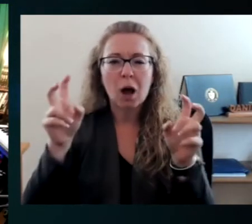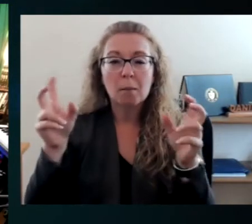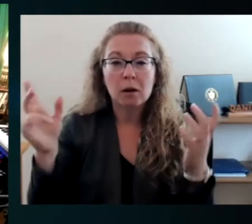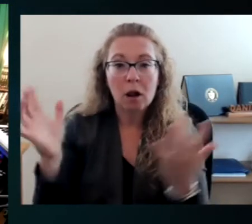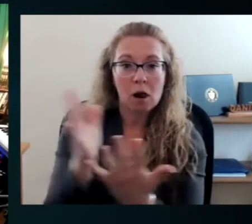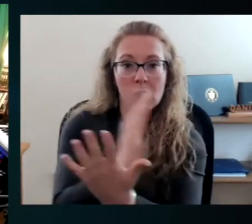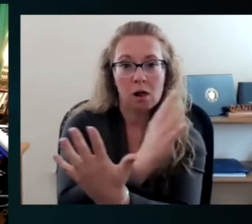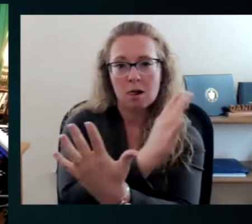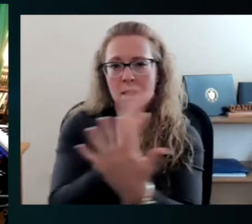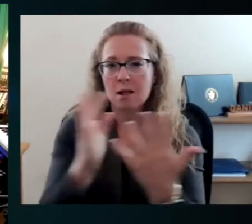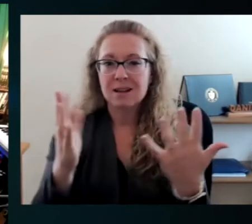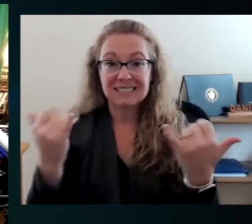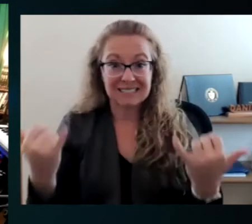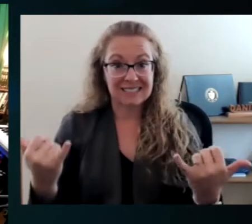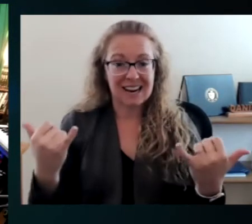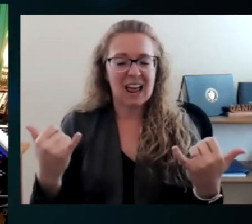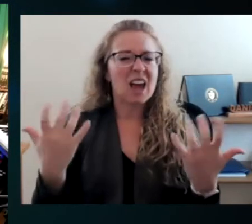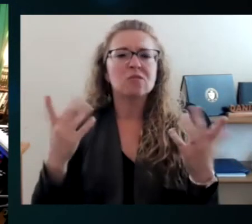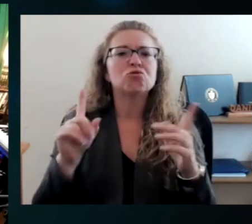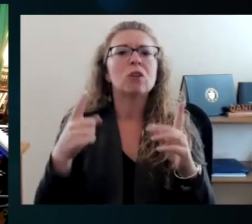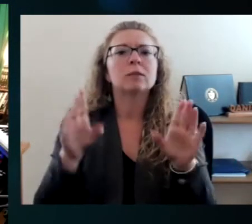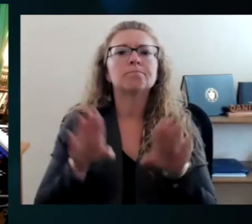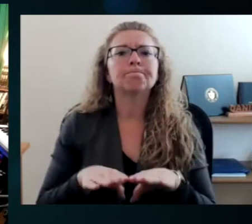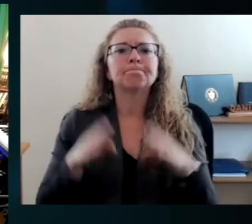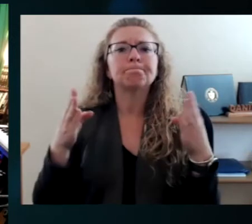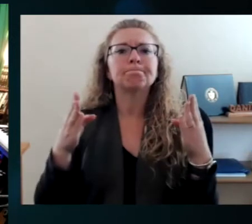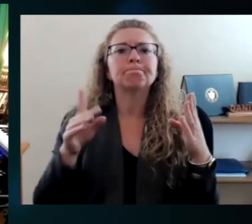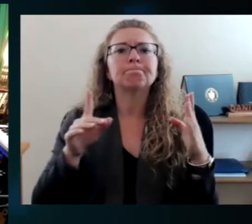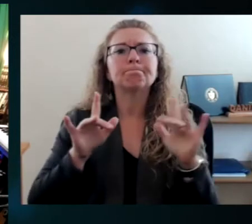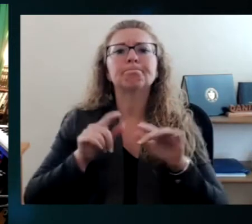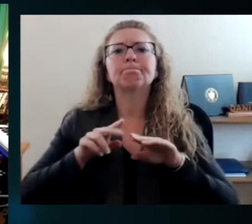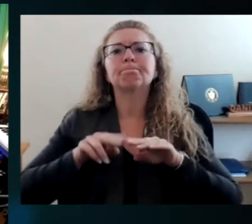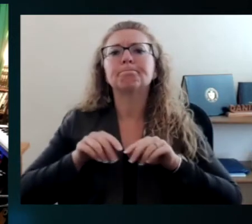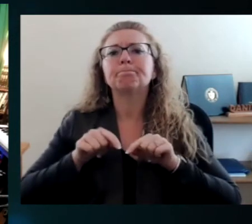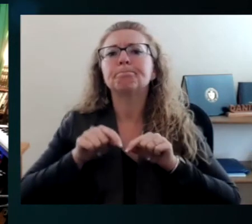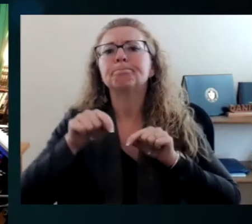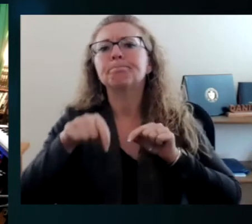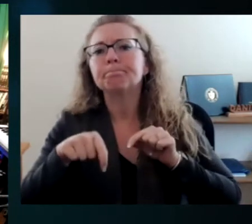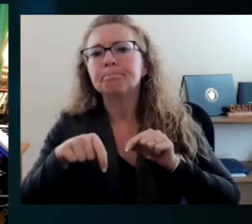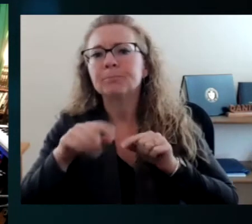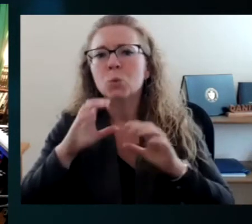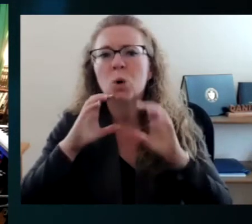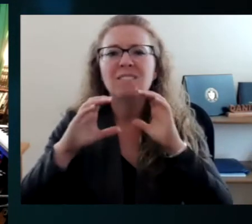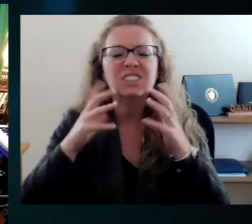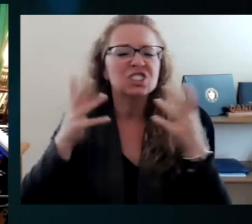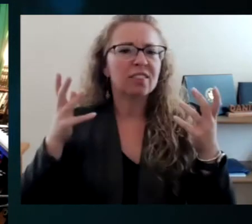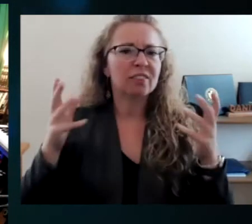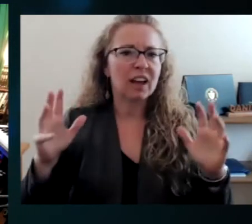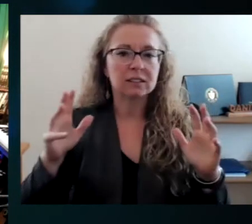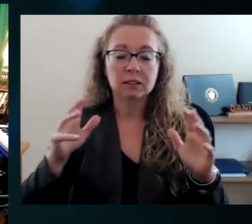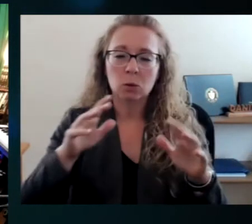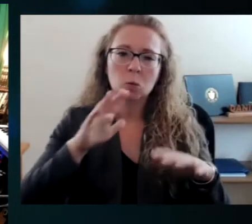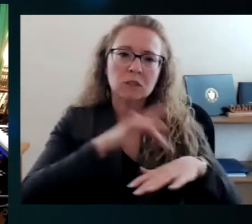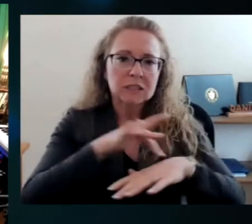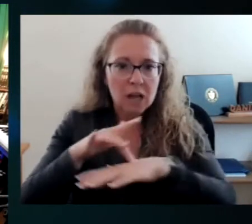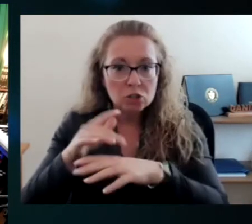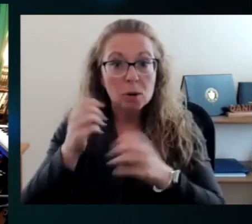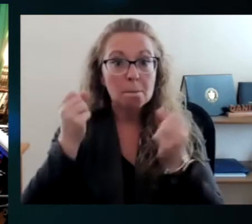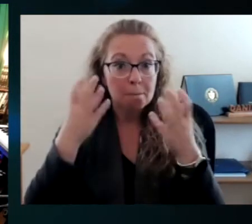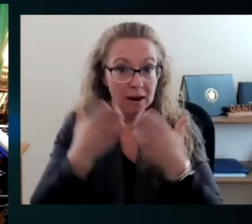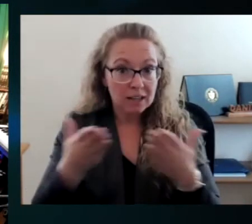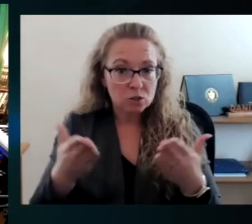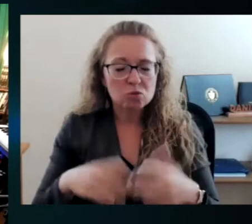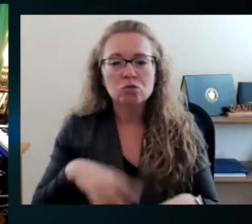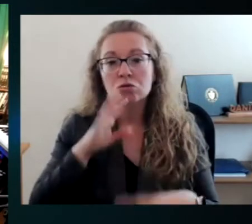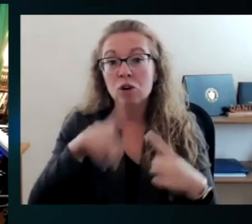than open up a conversation today. And so we're going to touch on a number of issues. We're going to focus on pain points within the